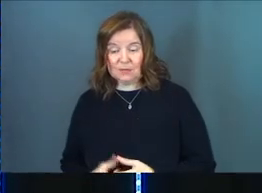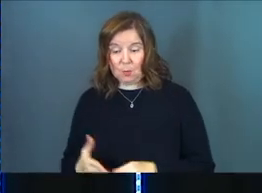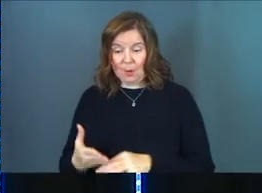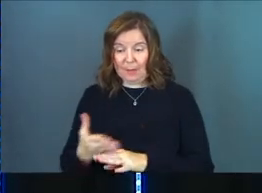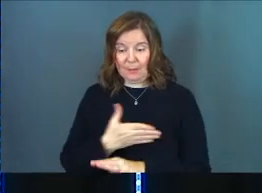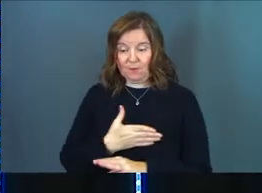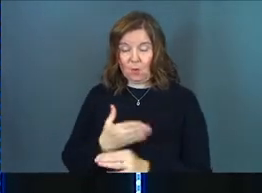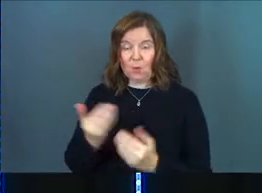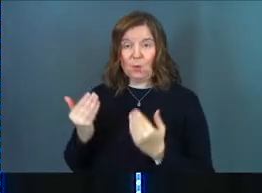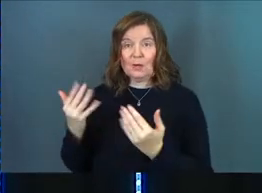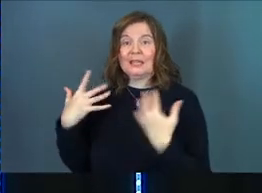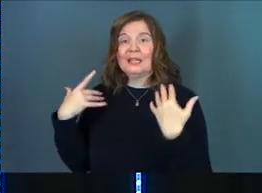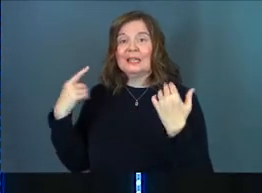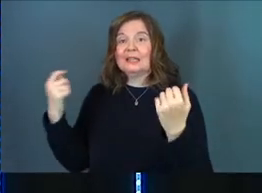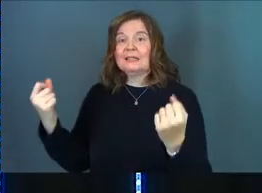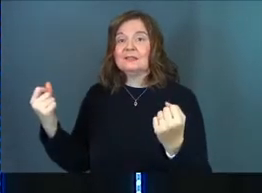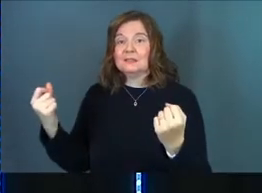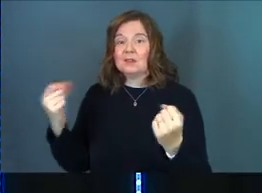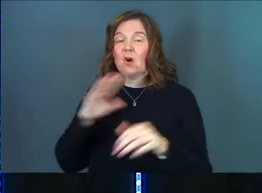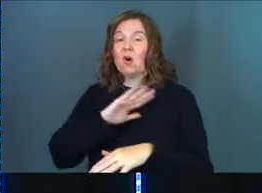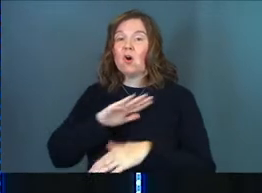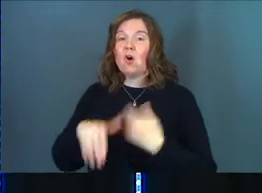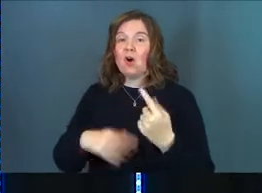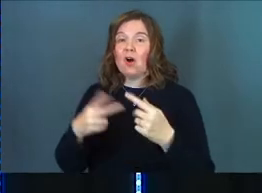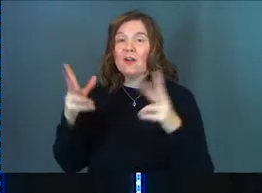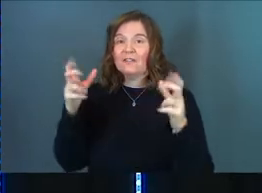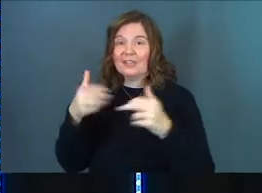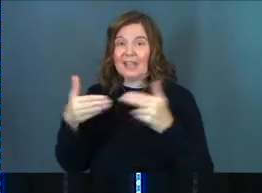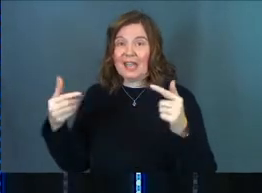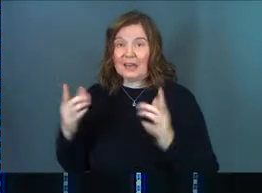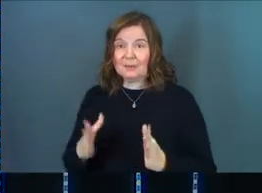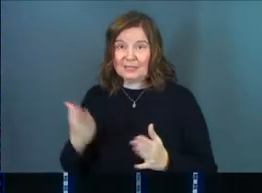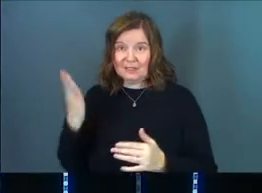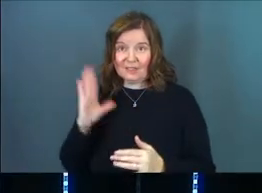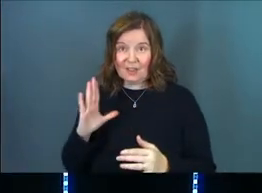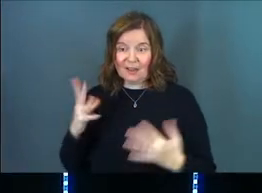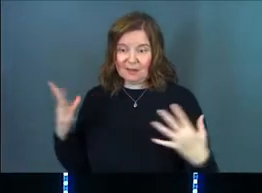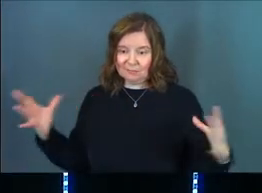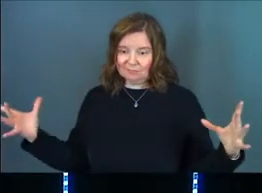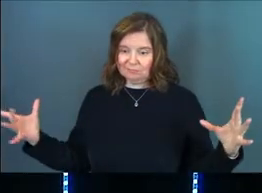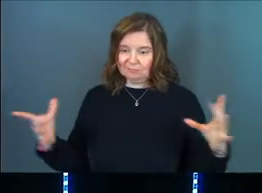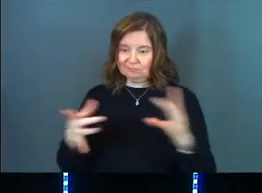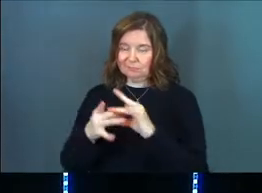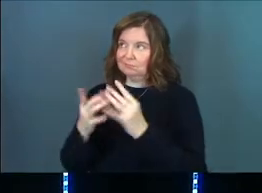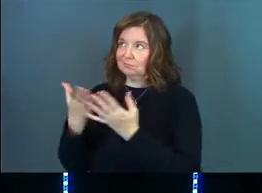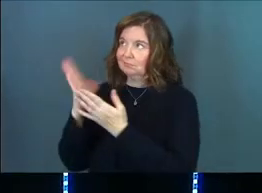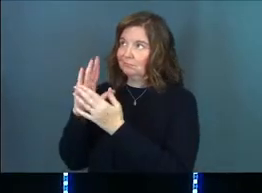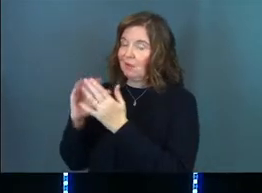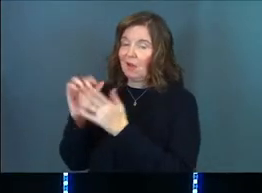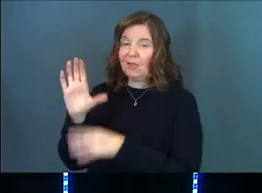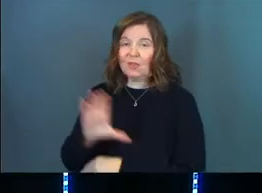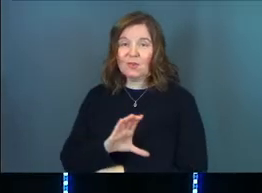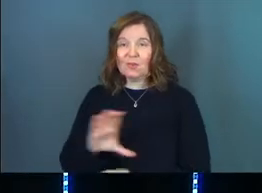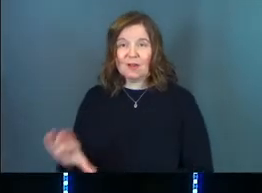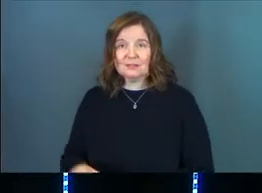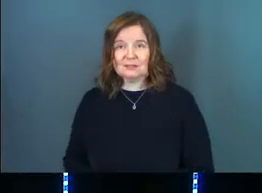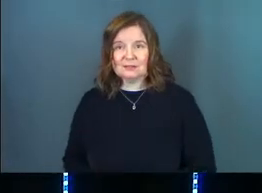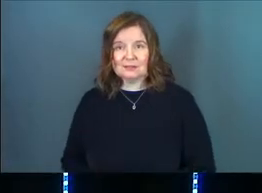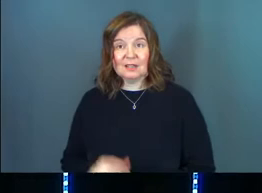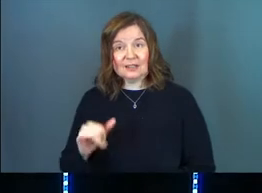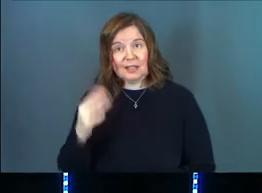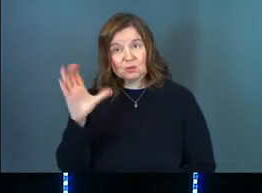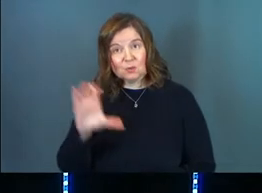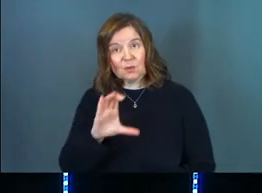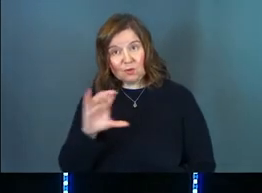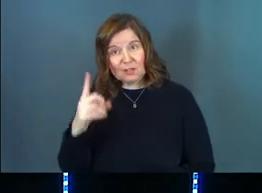right before he heals all the enemies of God and restores all the enemies of God on the cross. Because isn't